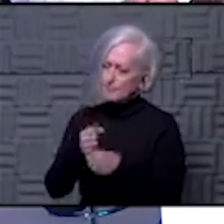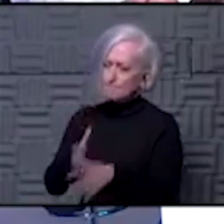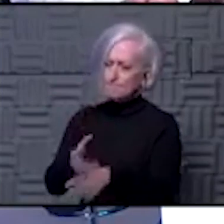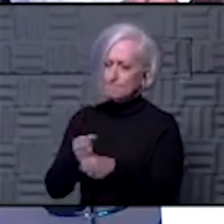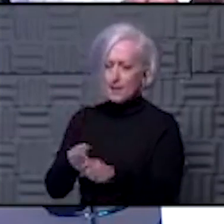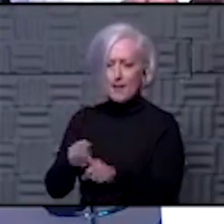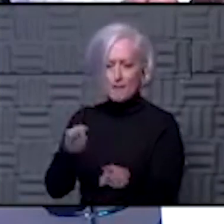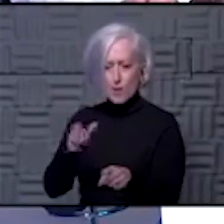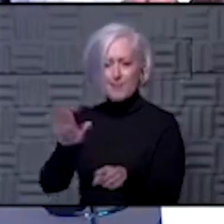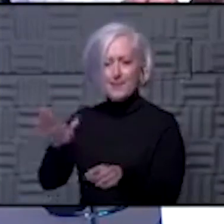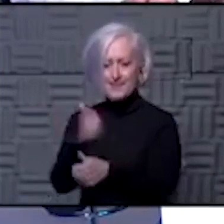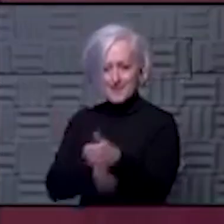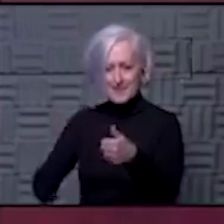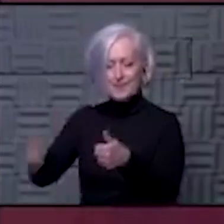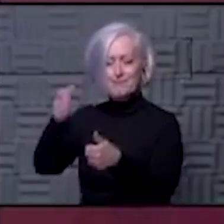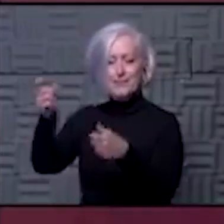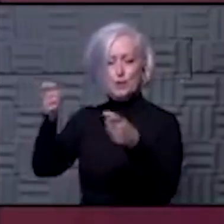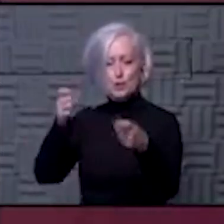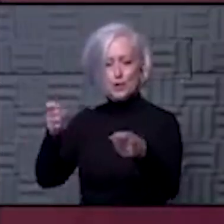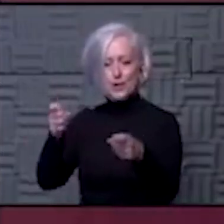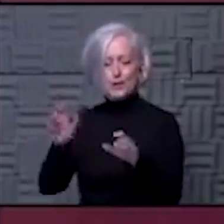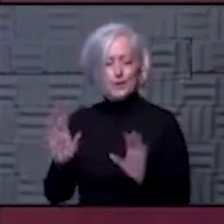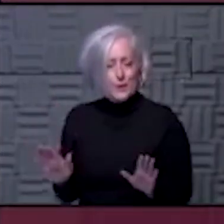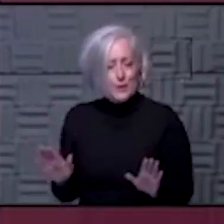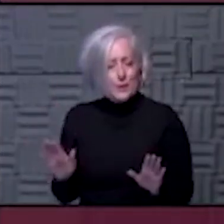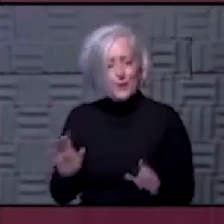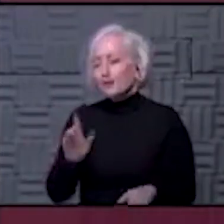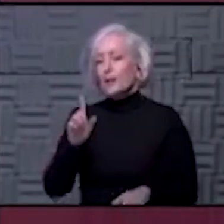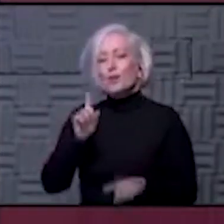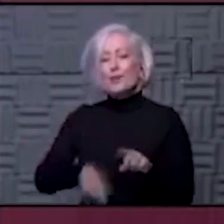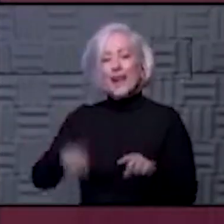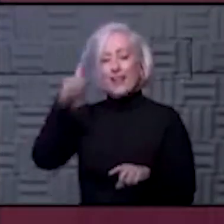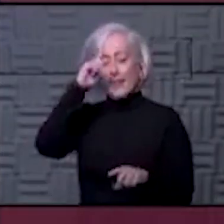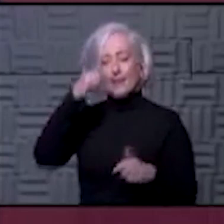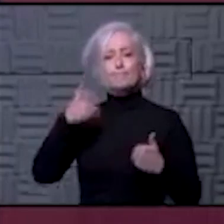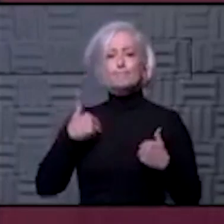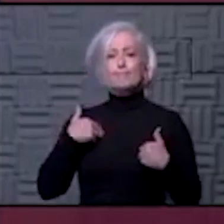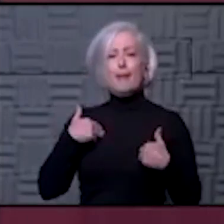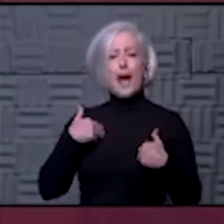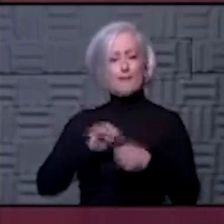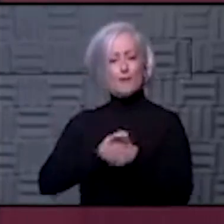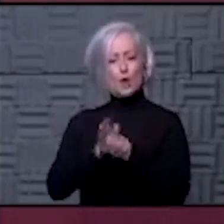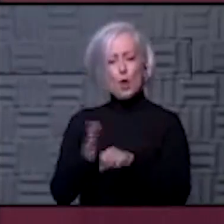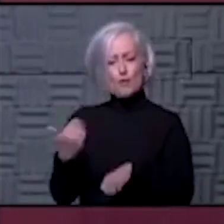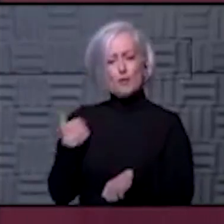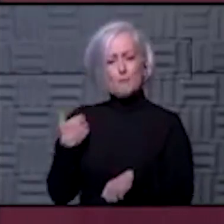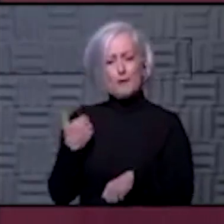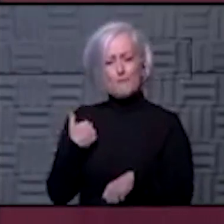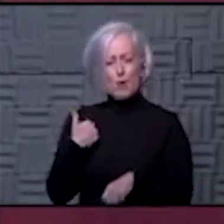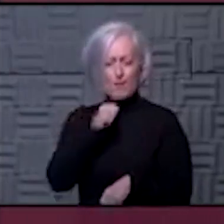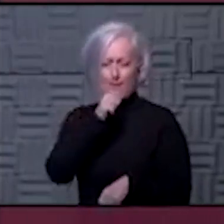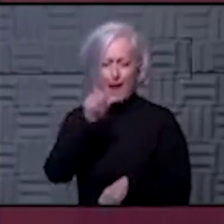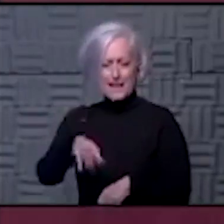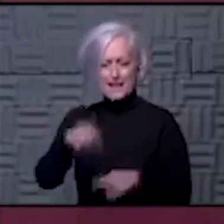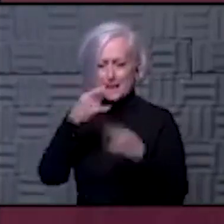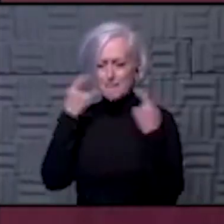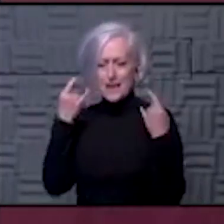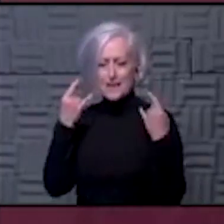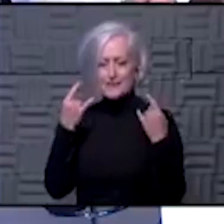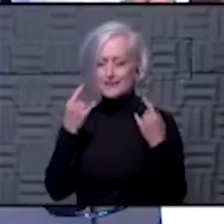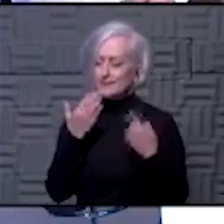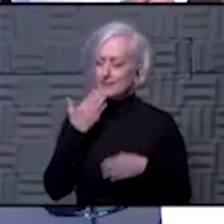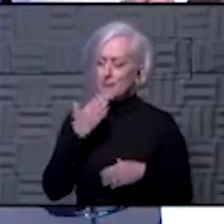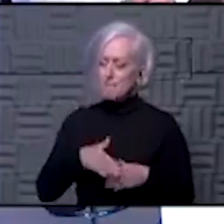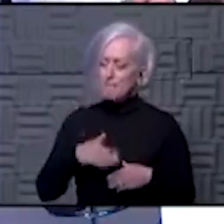because that idea, well, I've had COVID, I don't have to wear a mask, and I'm going to show it to you all. That's just, what are you thinking? It's backward